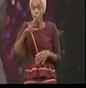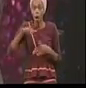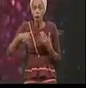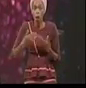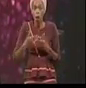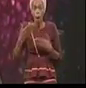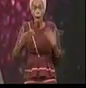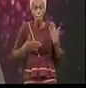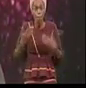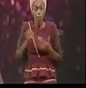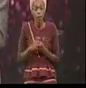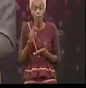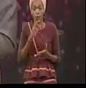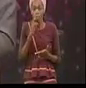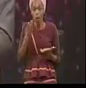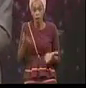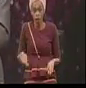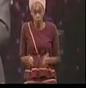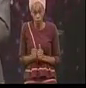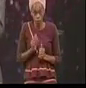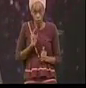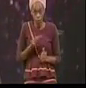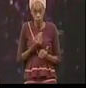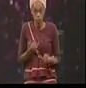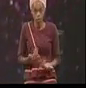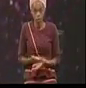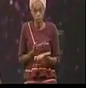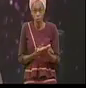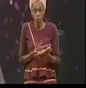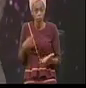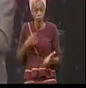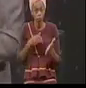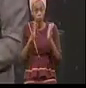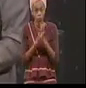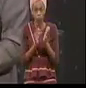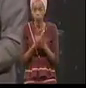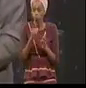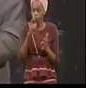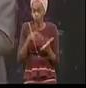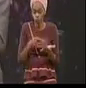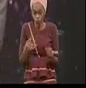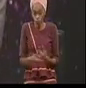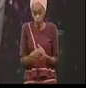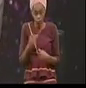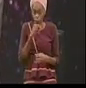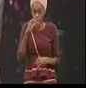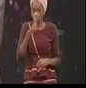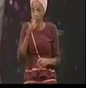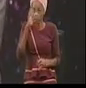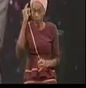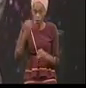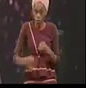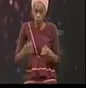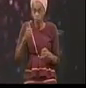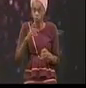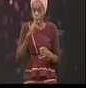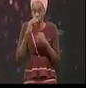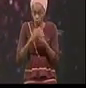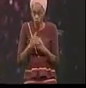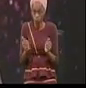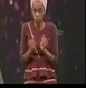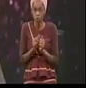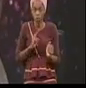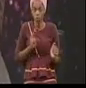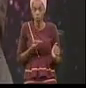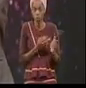presence in our midst this morning. We pray that this will not be the last time you will worship with us in Jesus' name. We have our